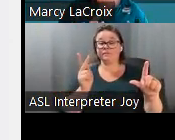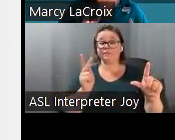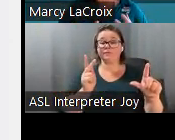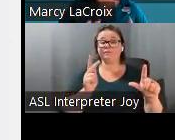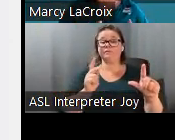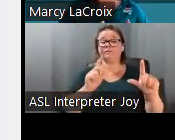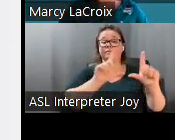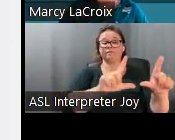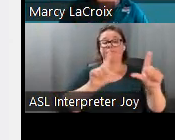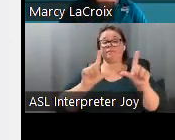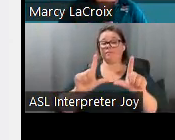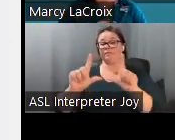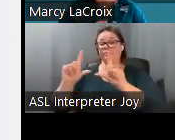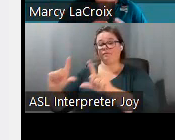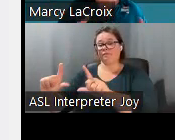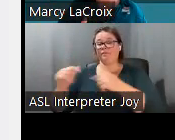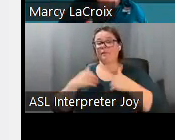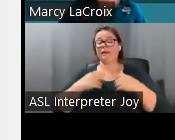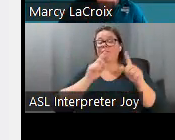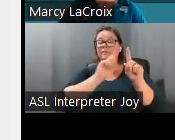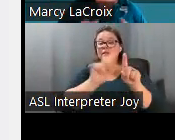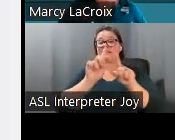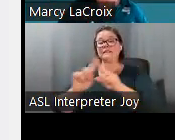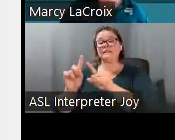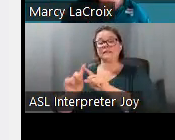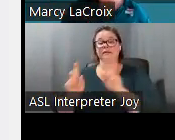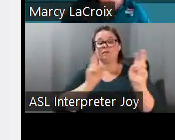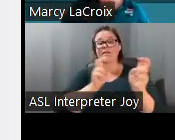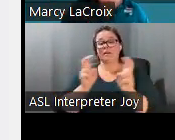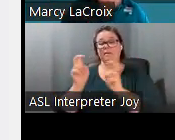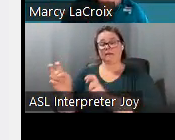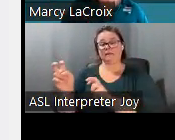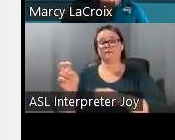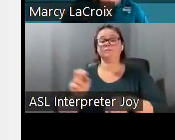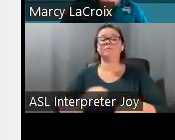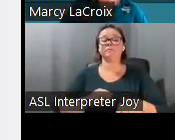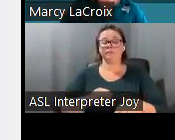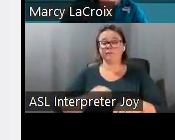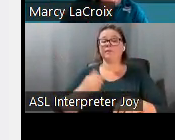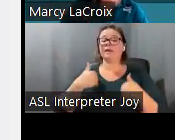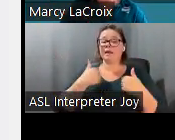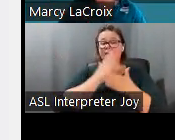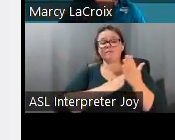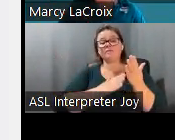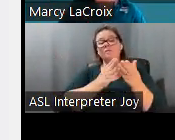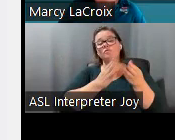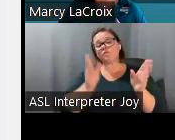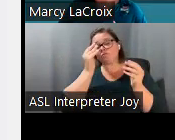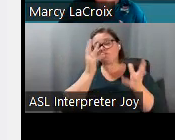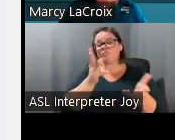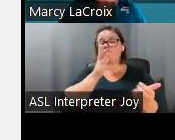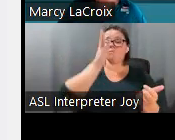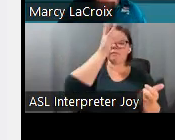tiles of different topics, if you will, or different stages. We have some general stuff, parent and family